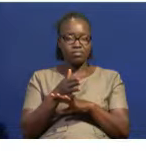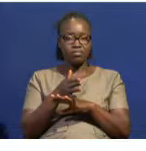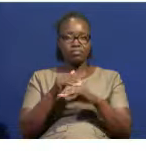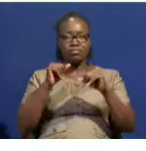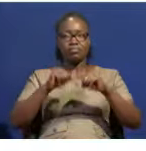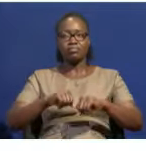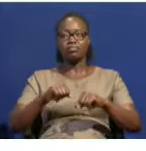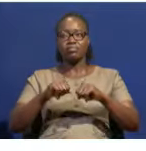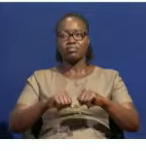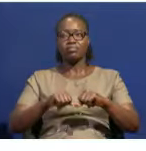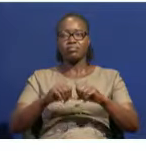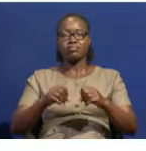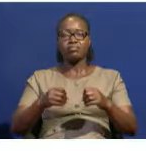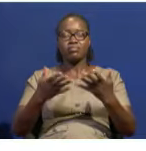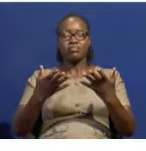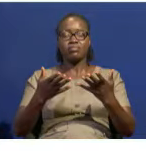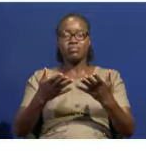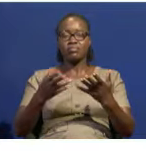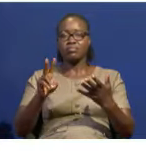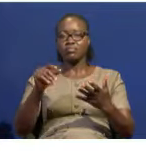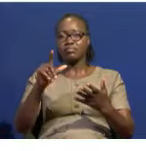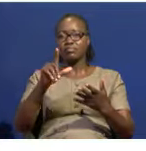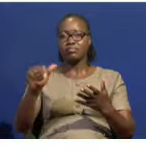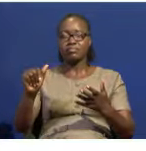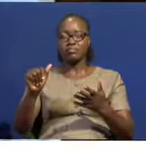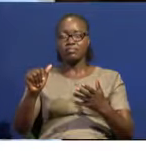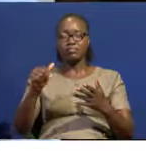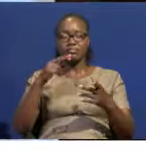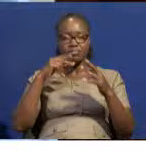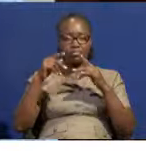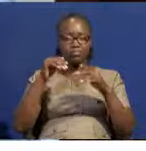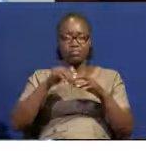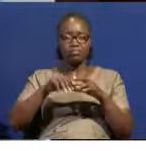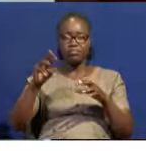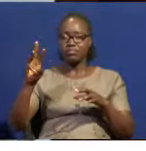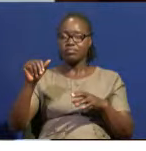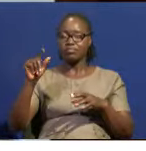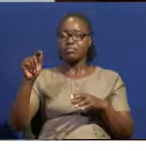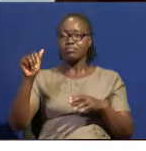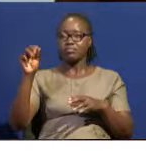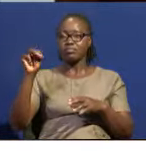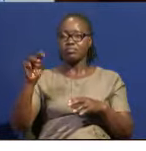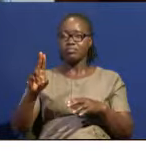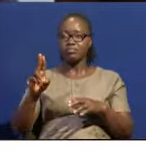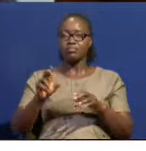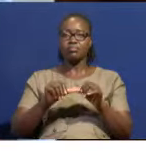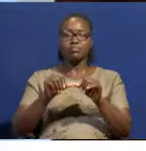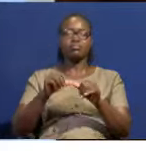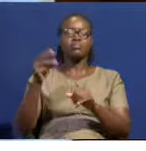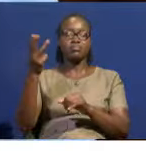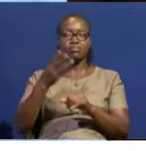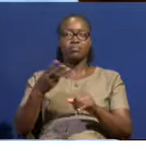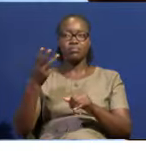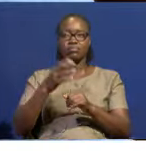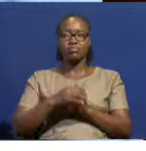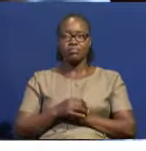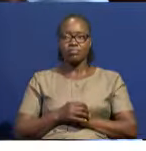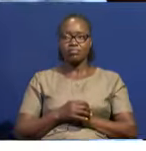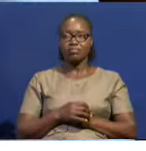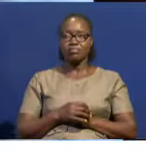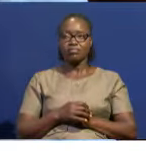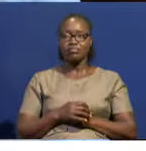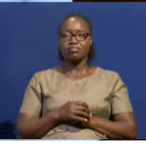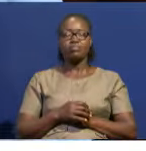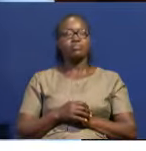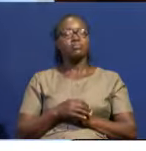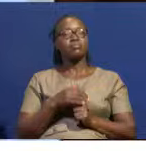agreement to lease a villa resort in Watamu. The hearing is set to continue on Wednesday. Auction, and I wanted to